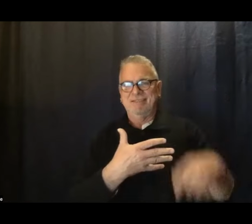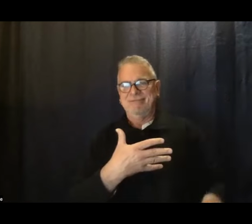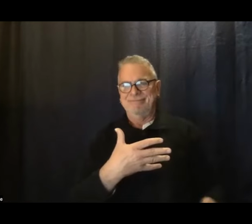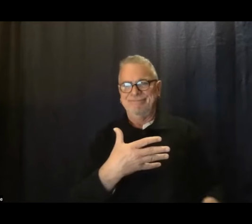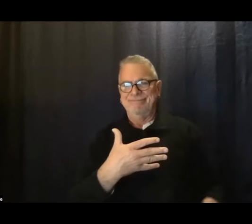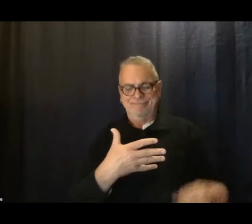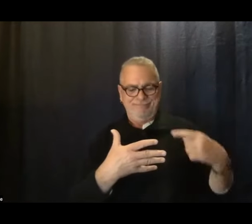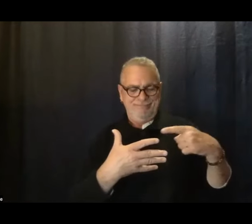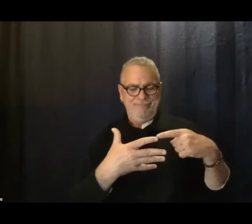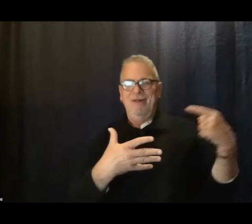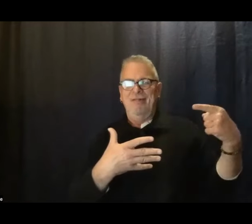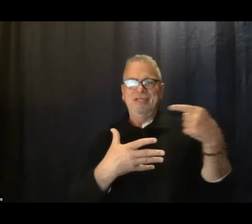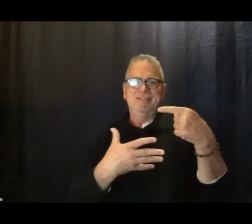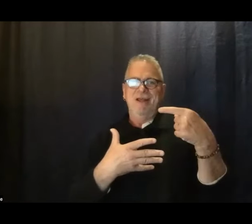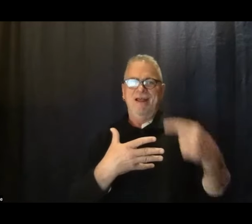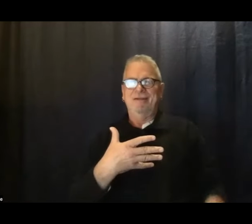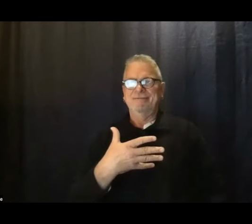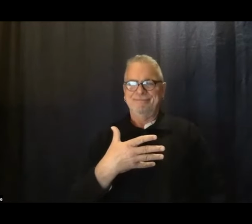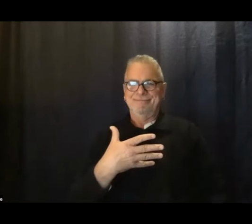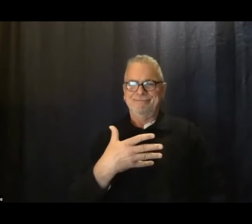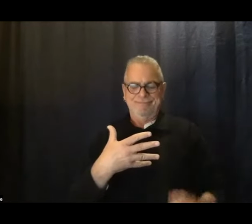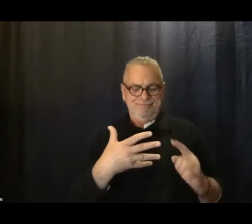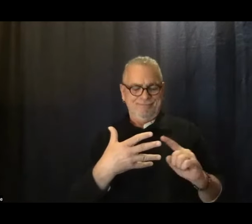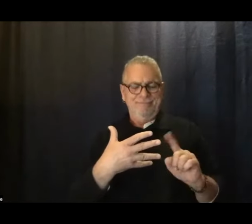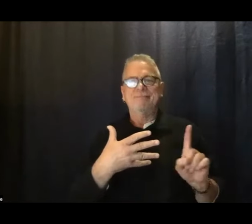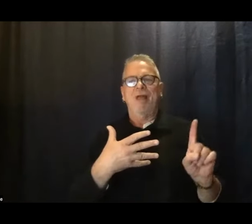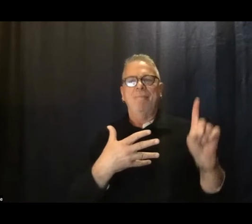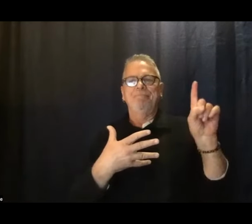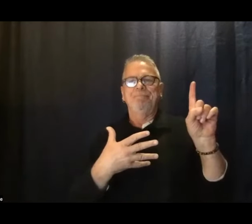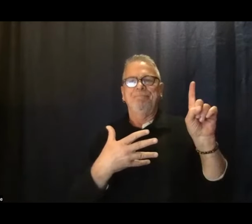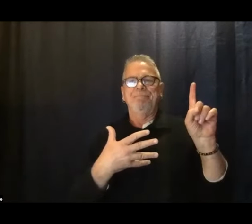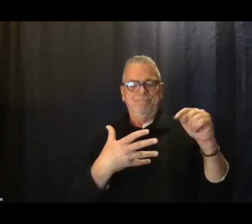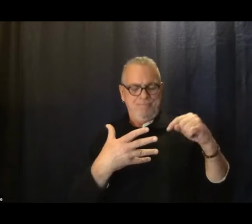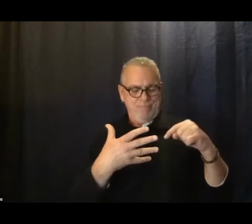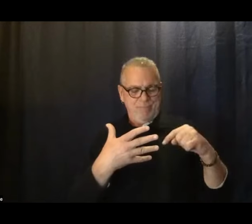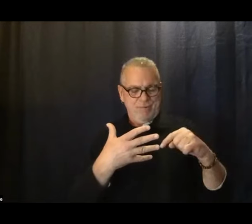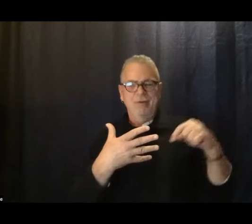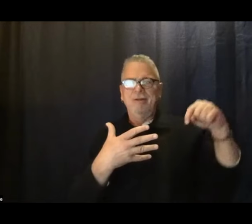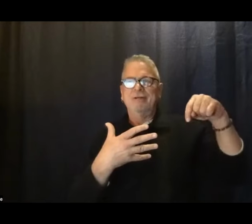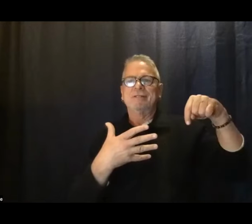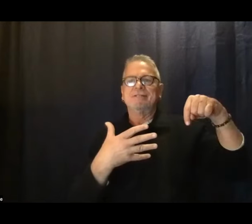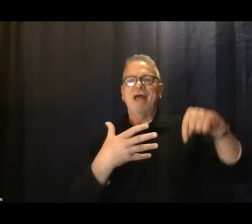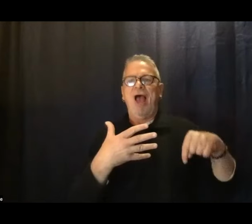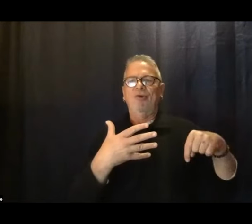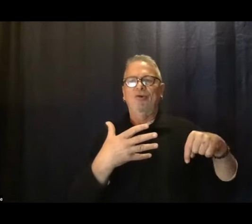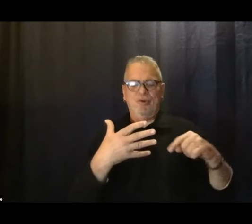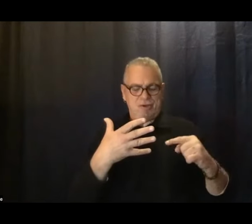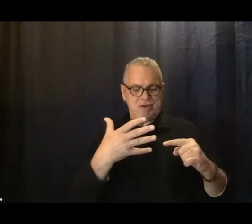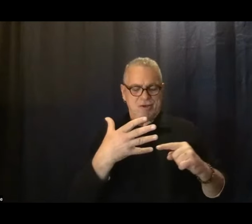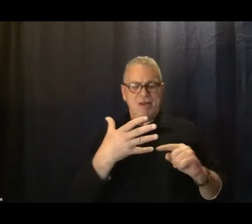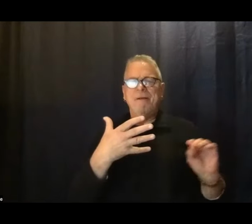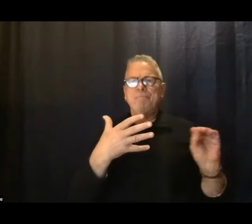The first one is the fist category. The second one is the inside. Then the third is up,